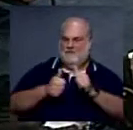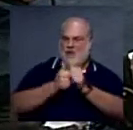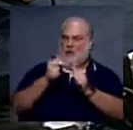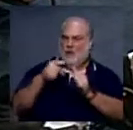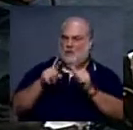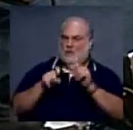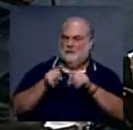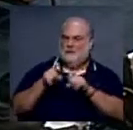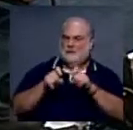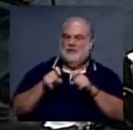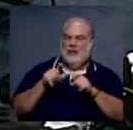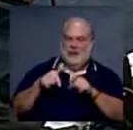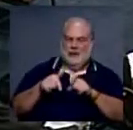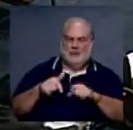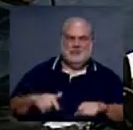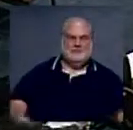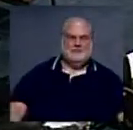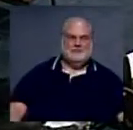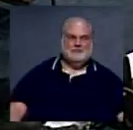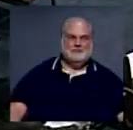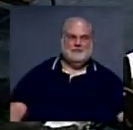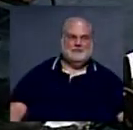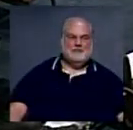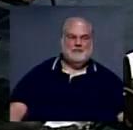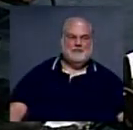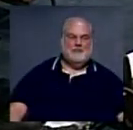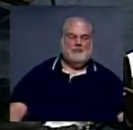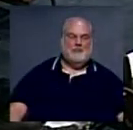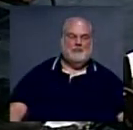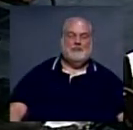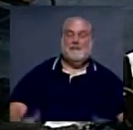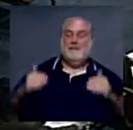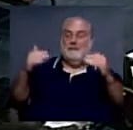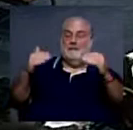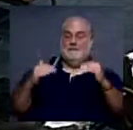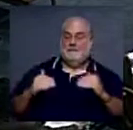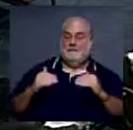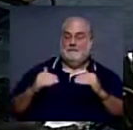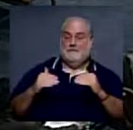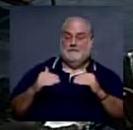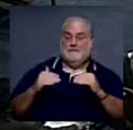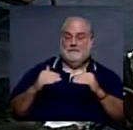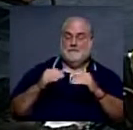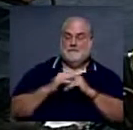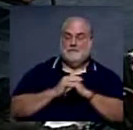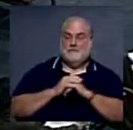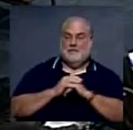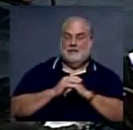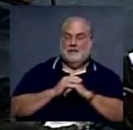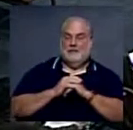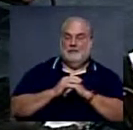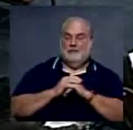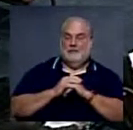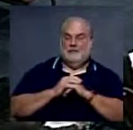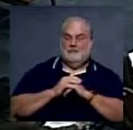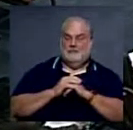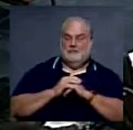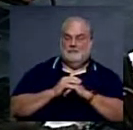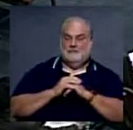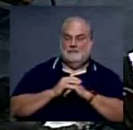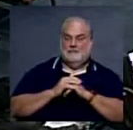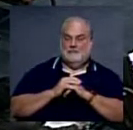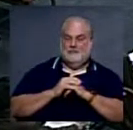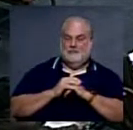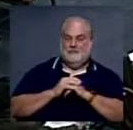can attempt to address those. The next card I have, we're going to get to everybody, so we got